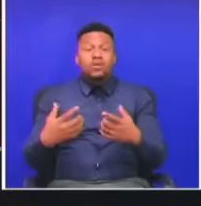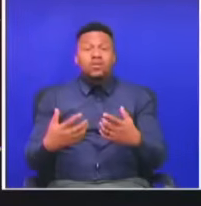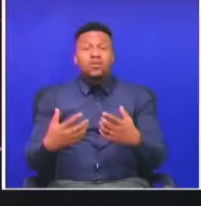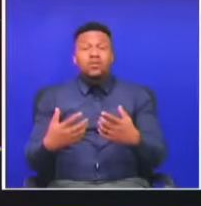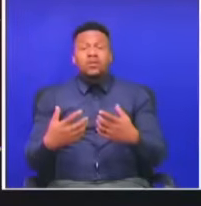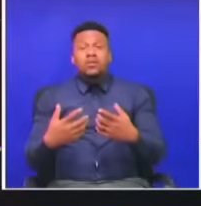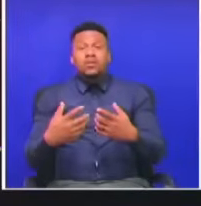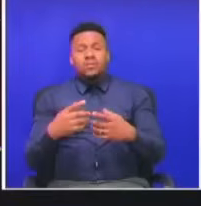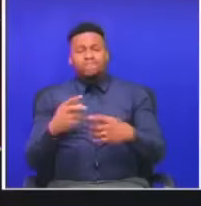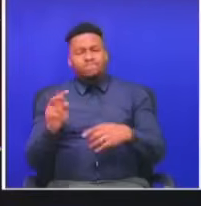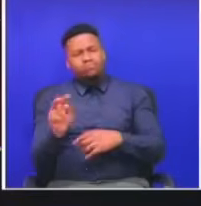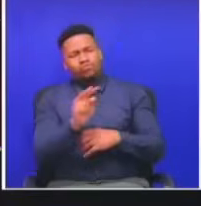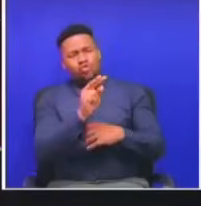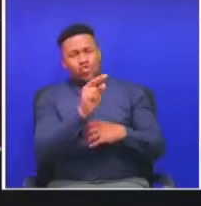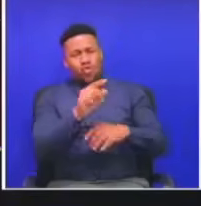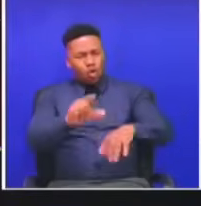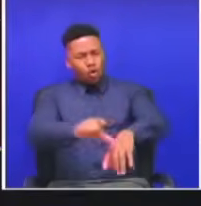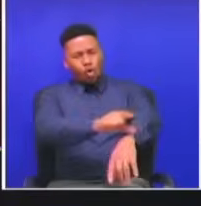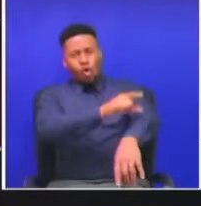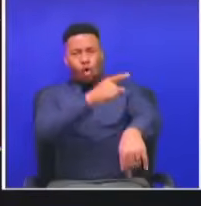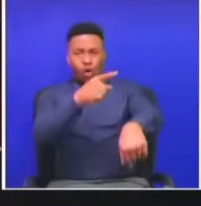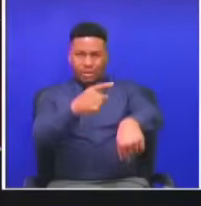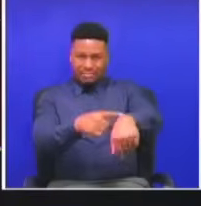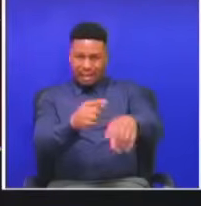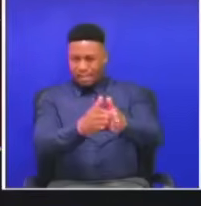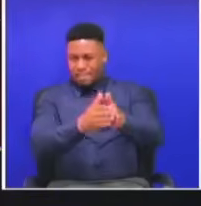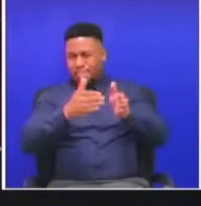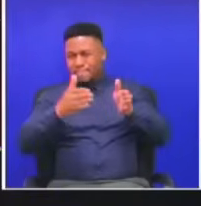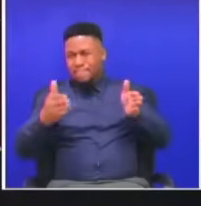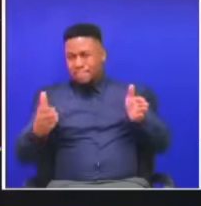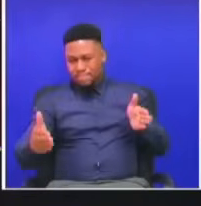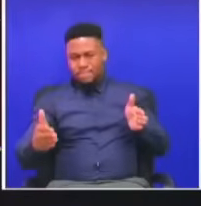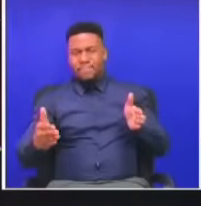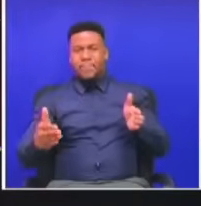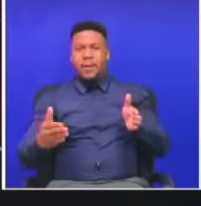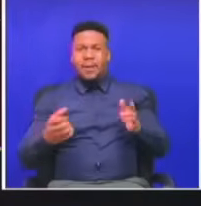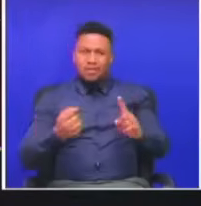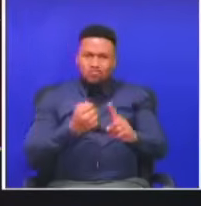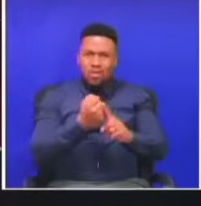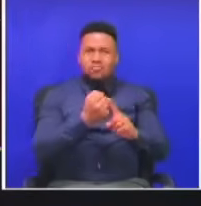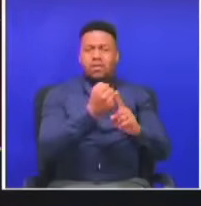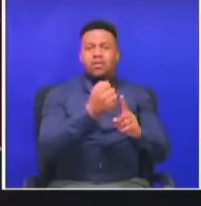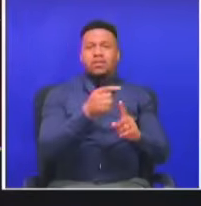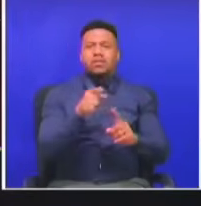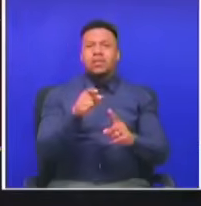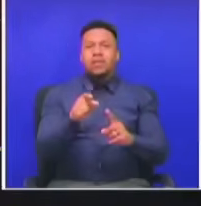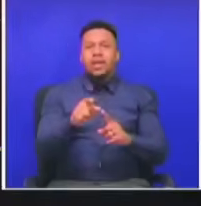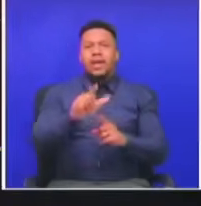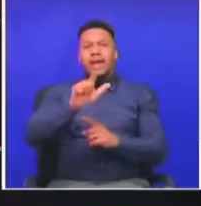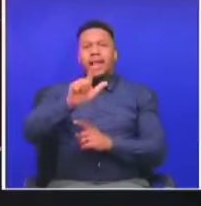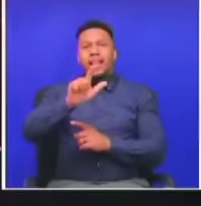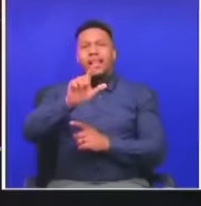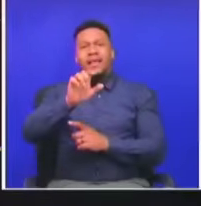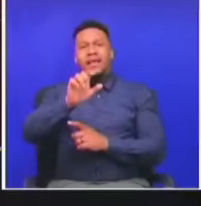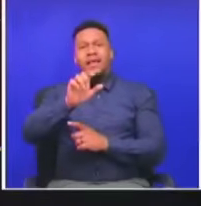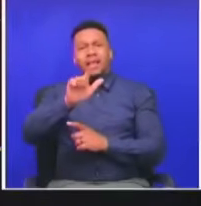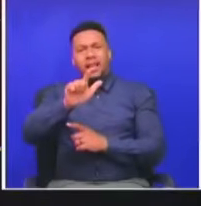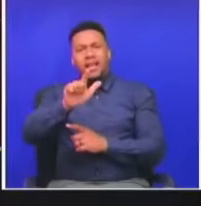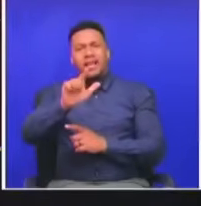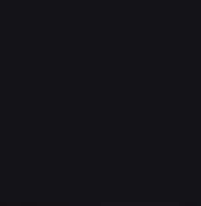long-term resilience, the Localization Support Fund has made a commitment to